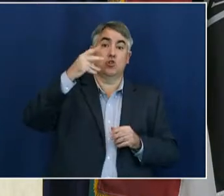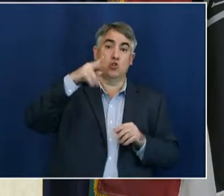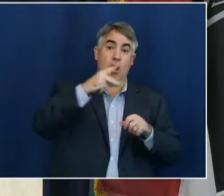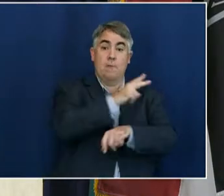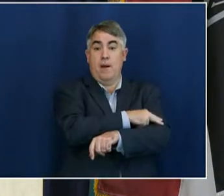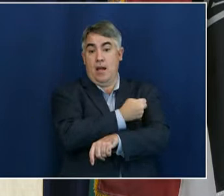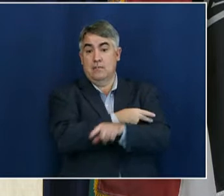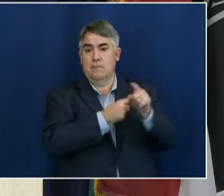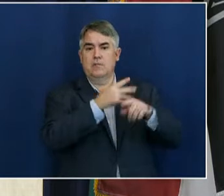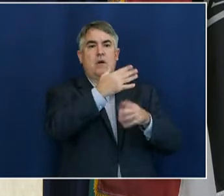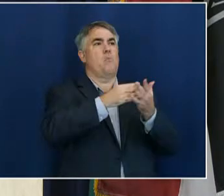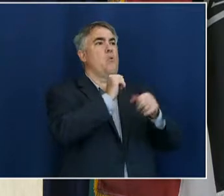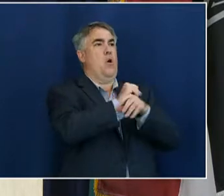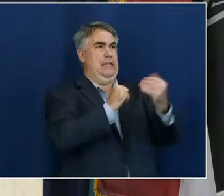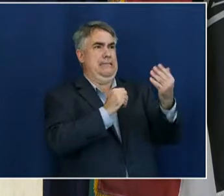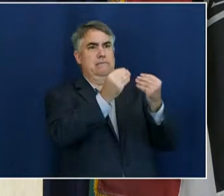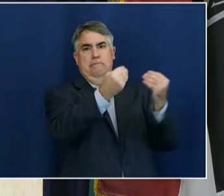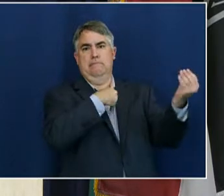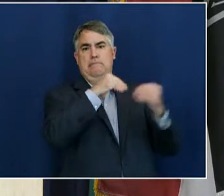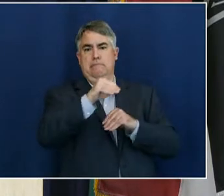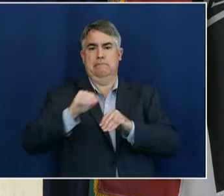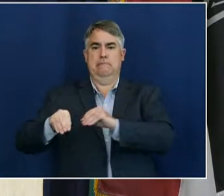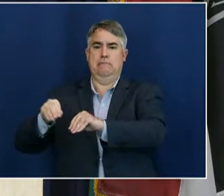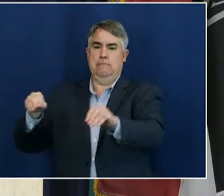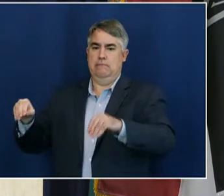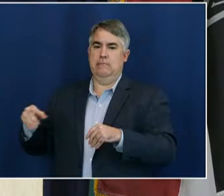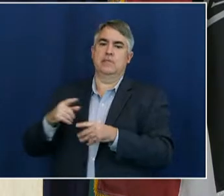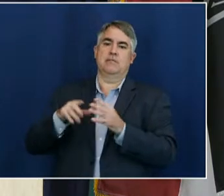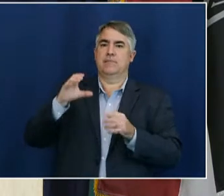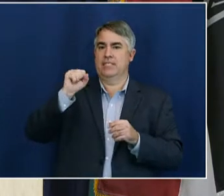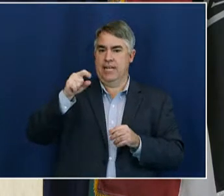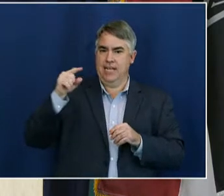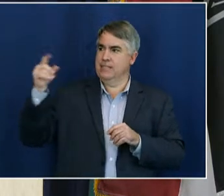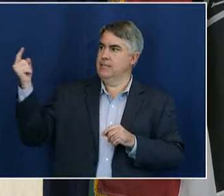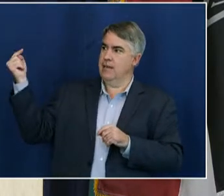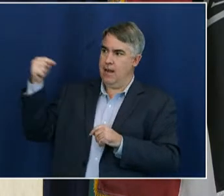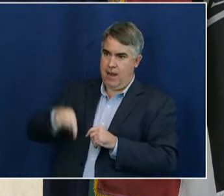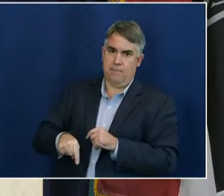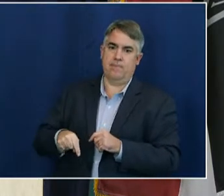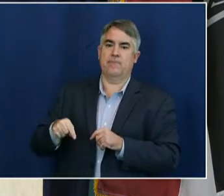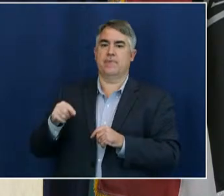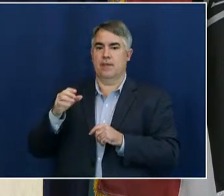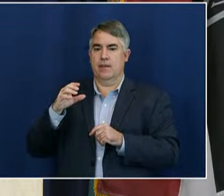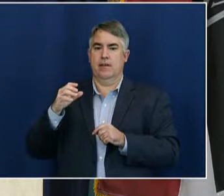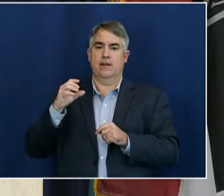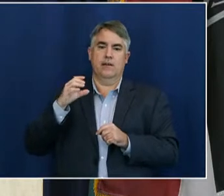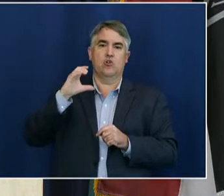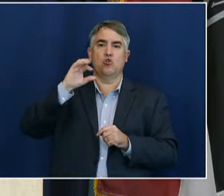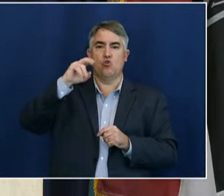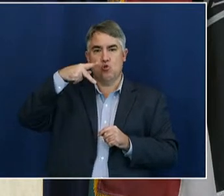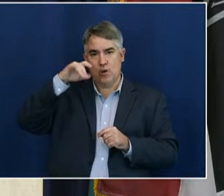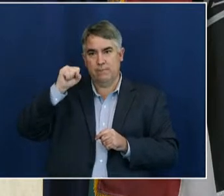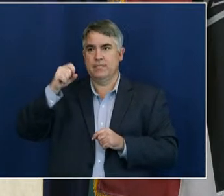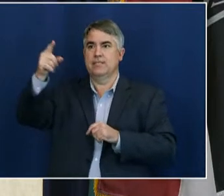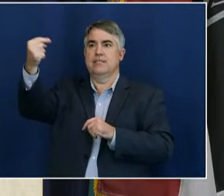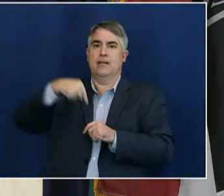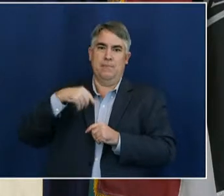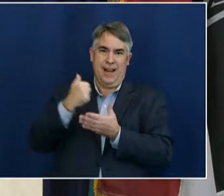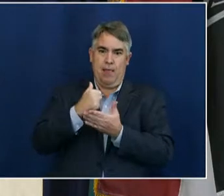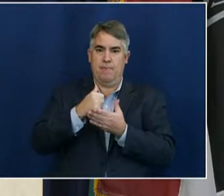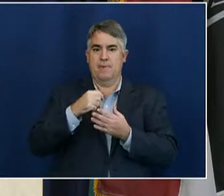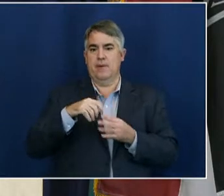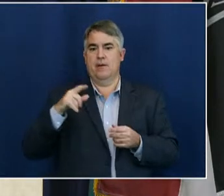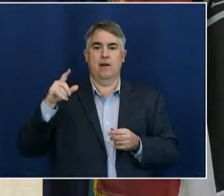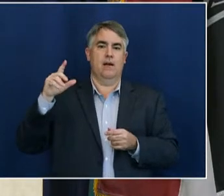If we partner with UC San Diego, some are theirs. We're working on partnerships with Script. Scripps, Palomar. I think we're working on partnerships